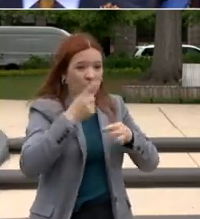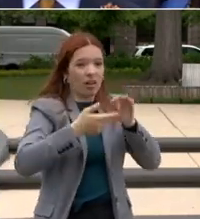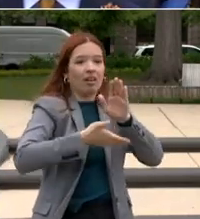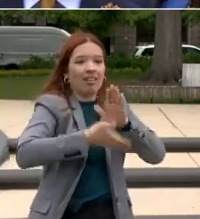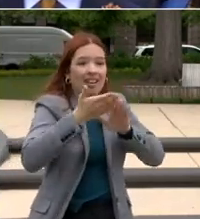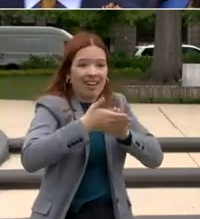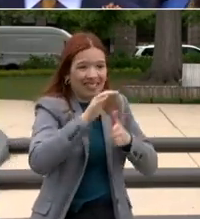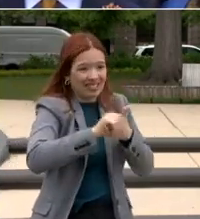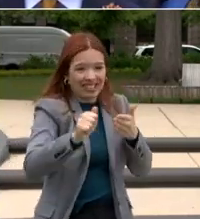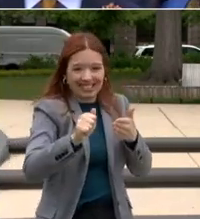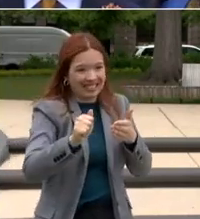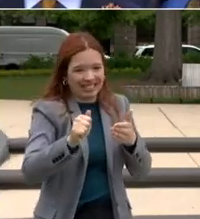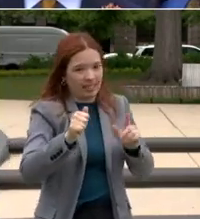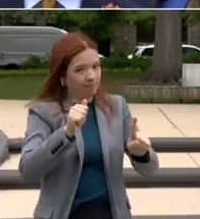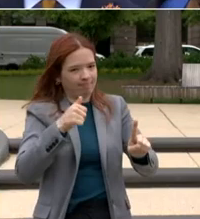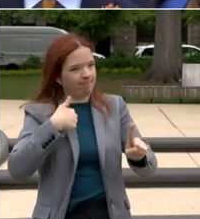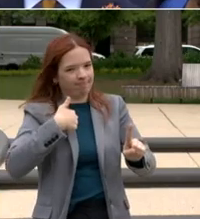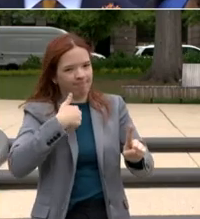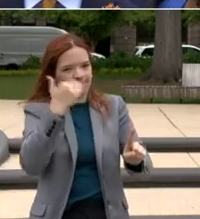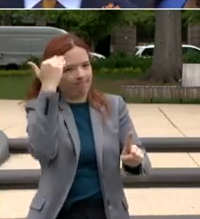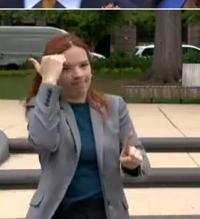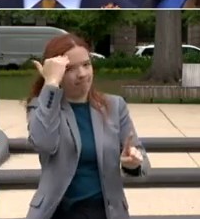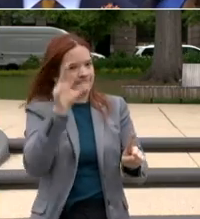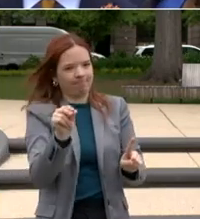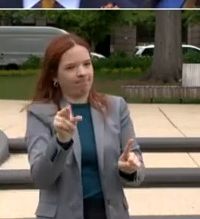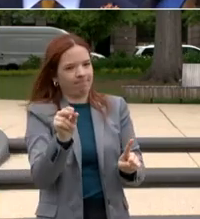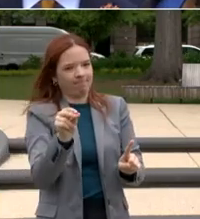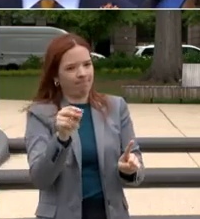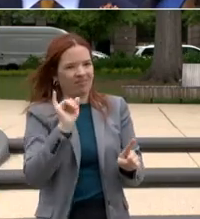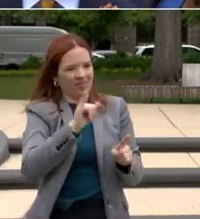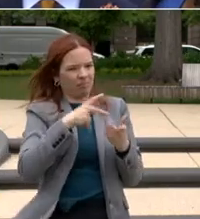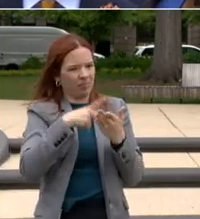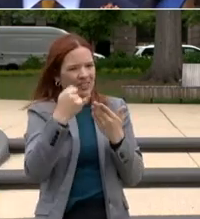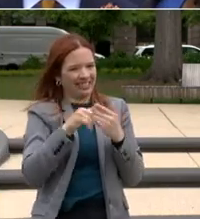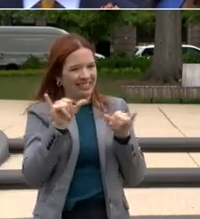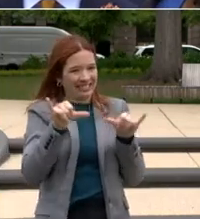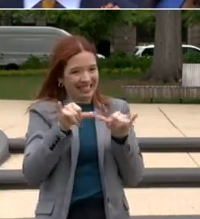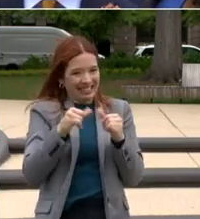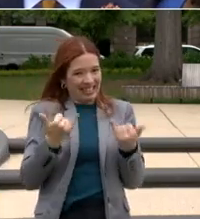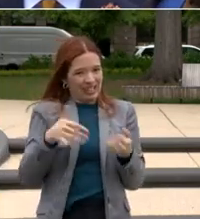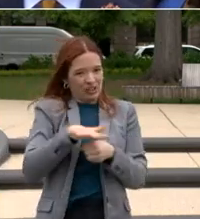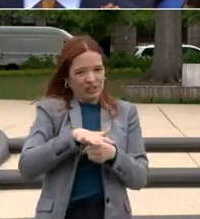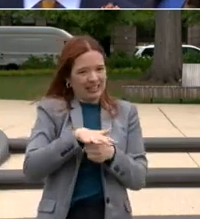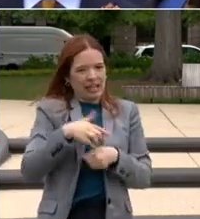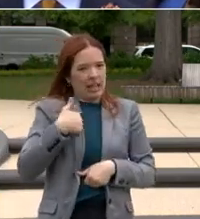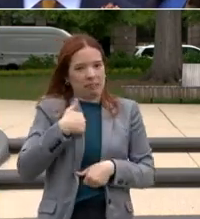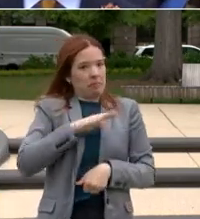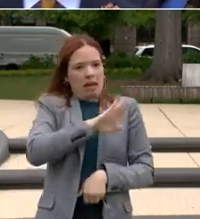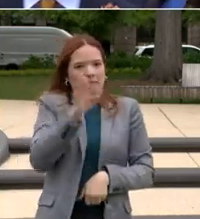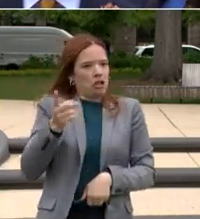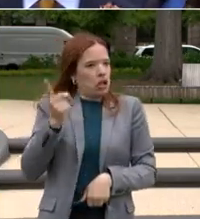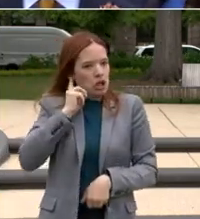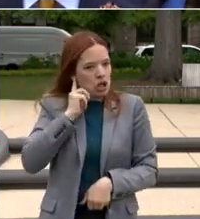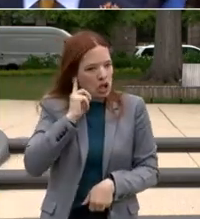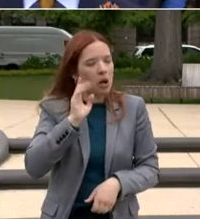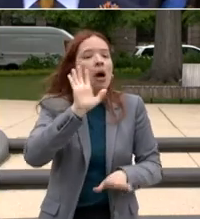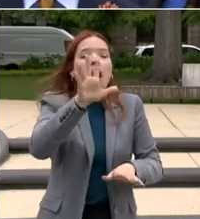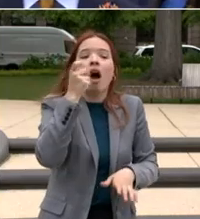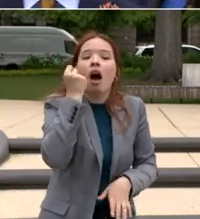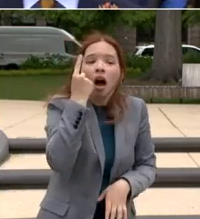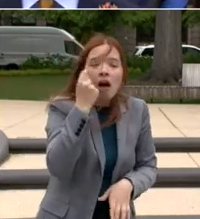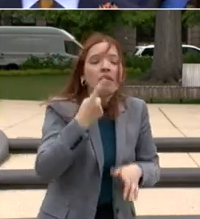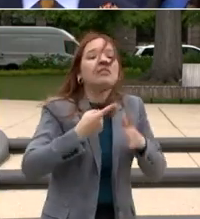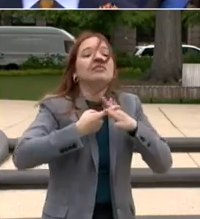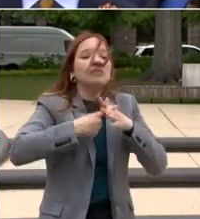not aware of ever doing something like that for a project this size in the city. And so at a starting ground, I think we